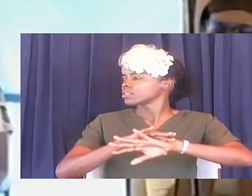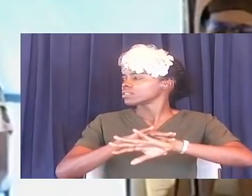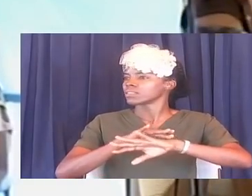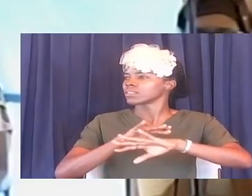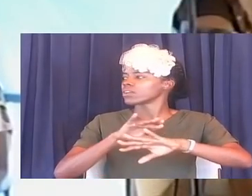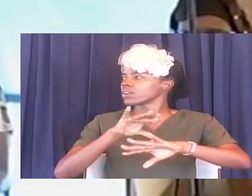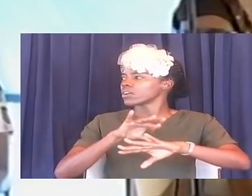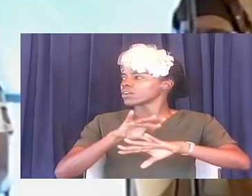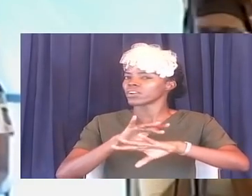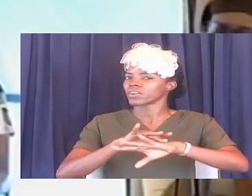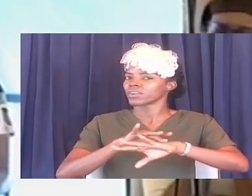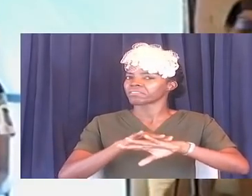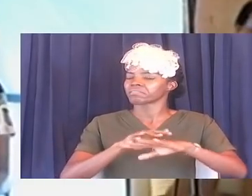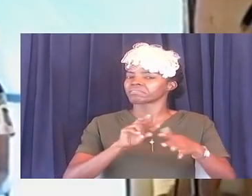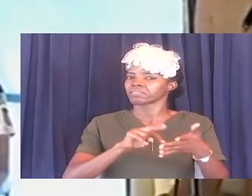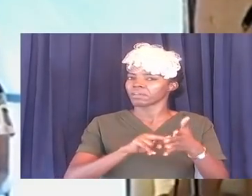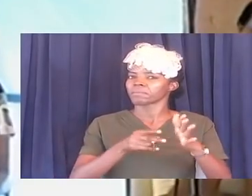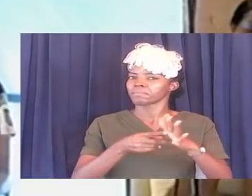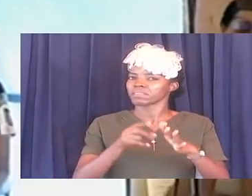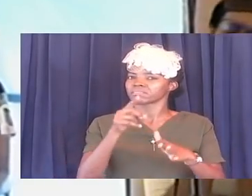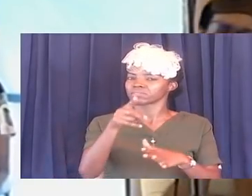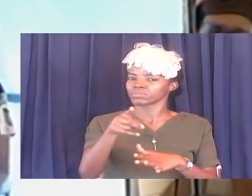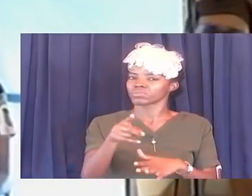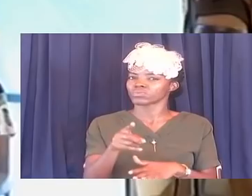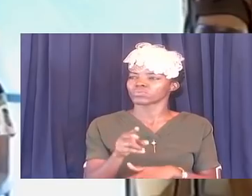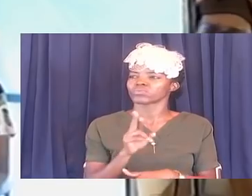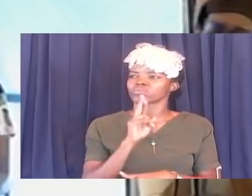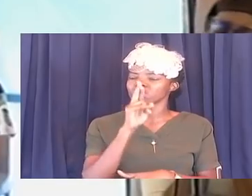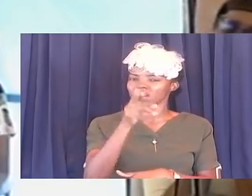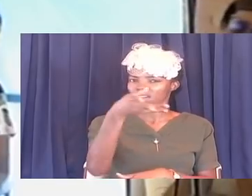light of the world.